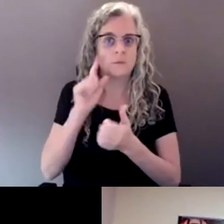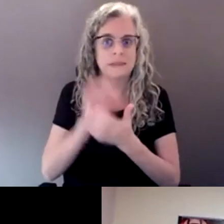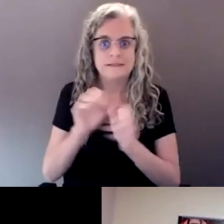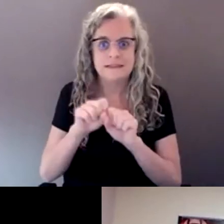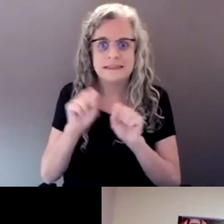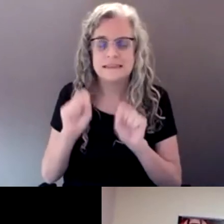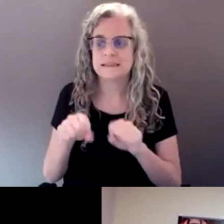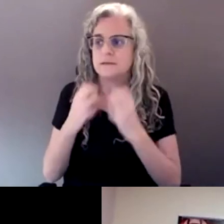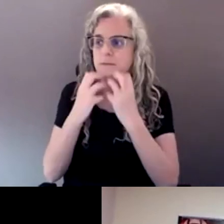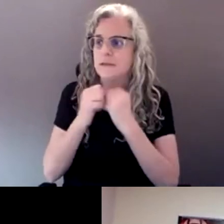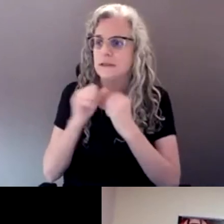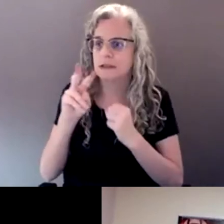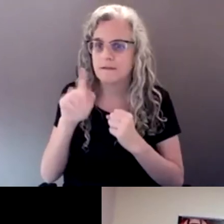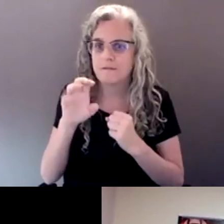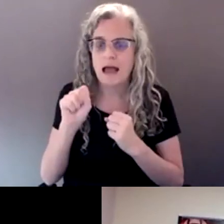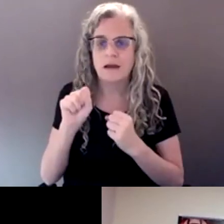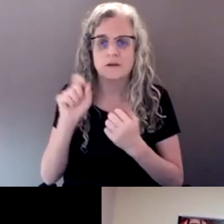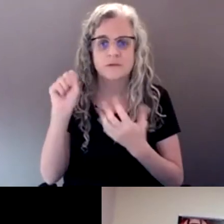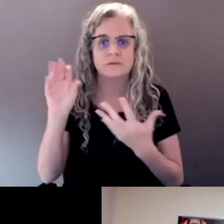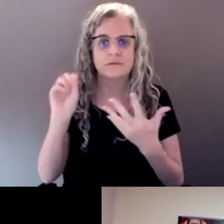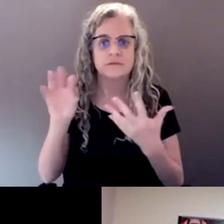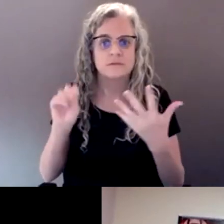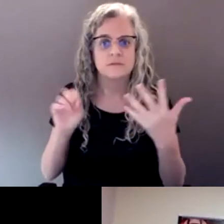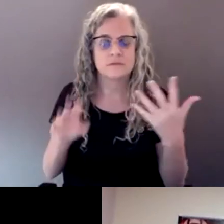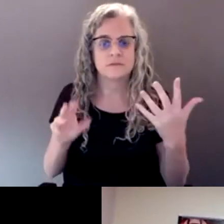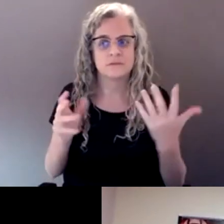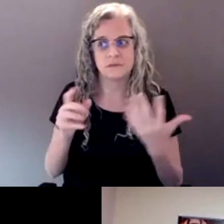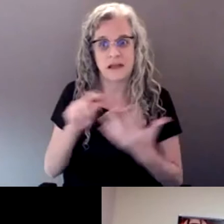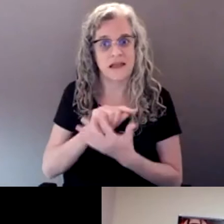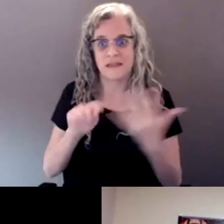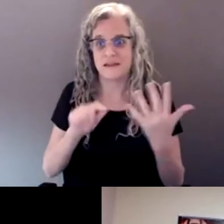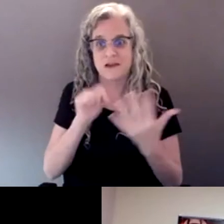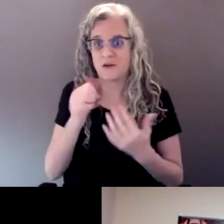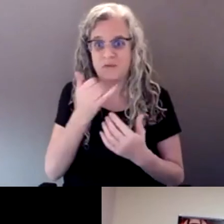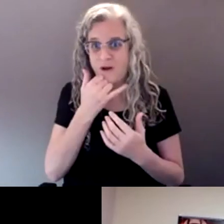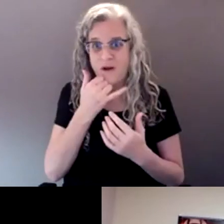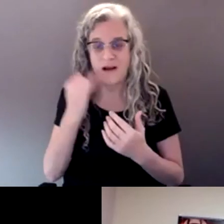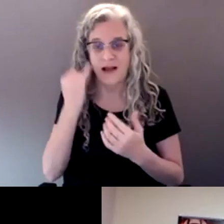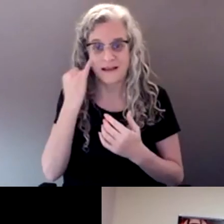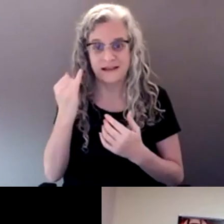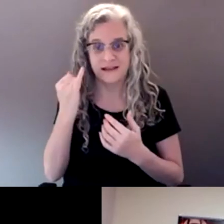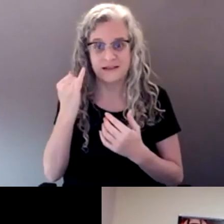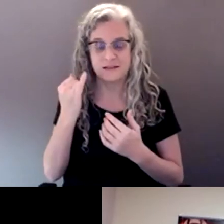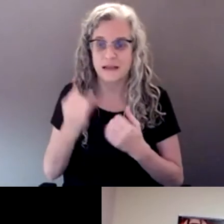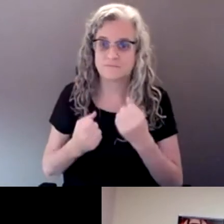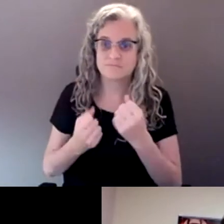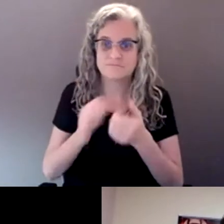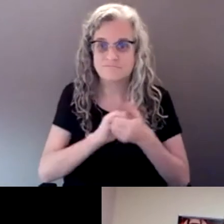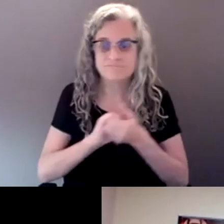think are hard to say, you know, those are wrong ideals, solidarity with the oppressed, et cetera.